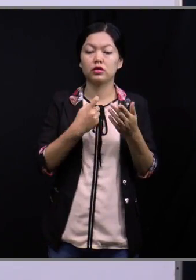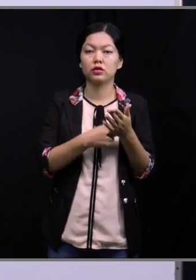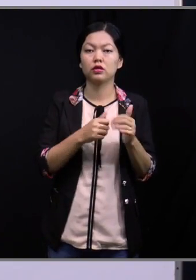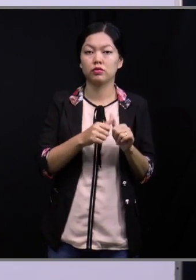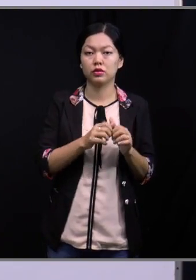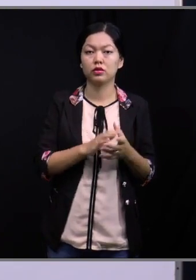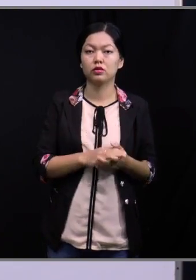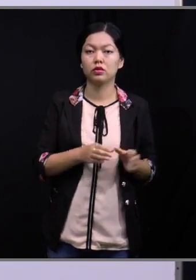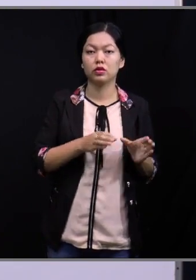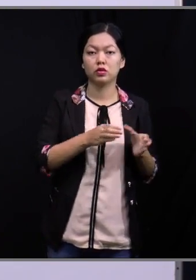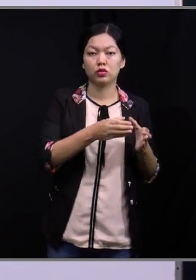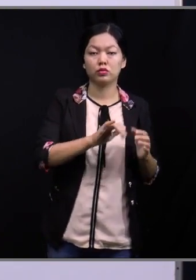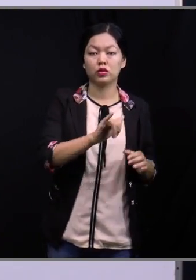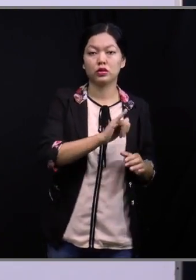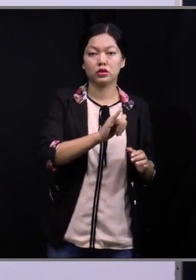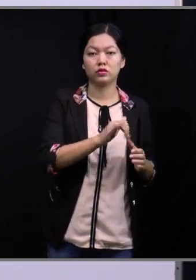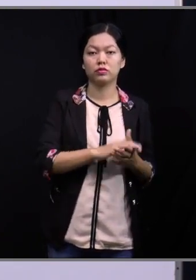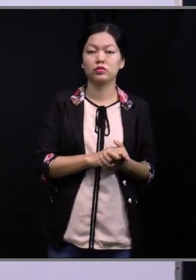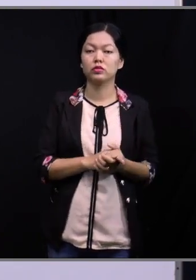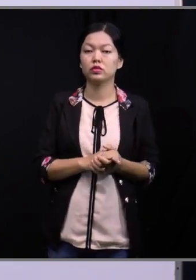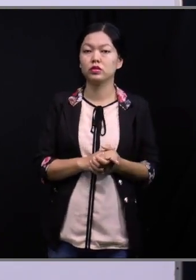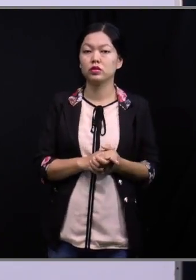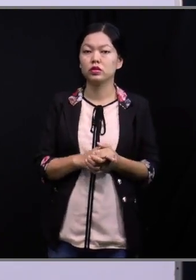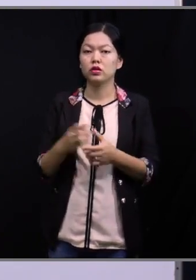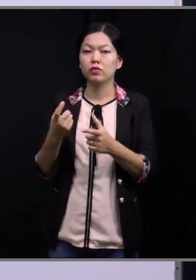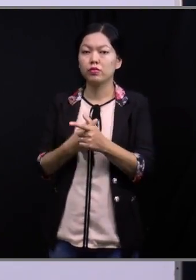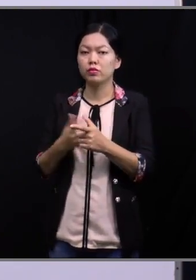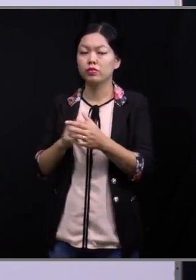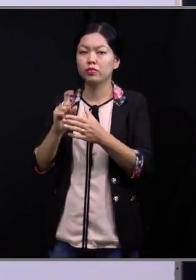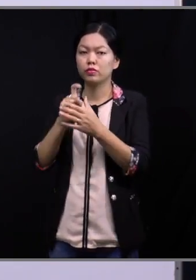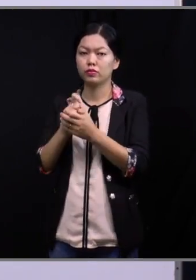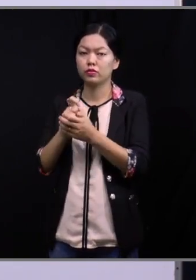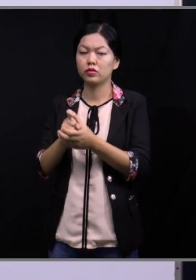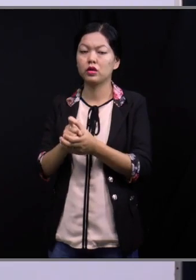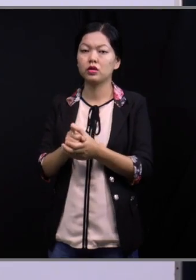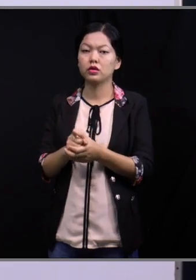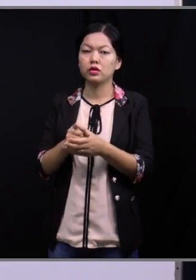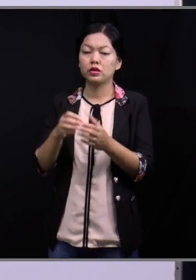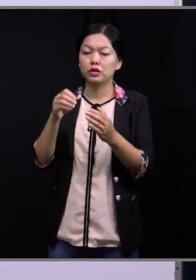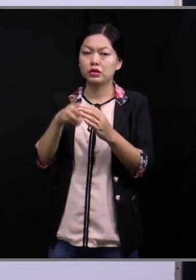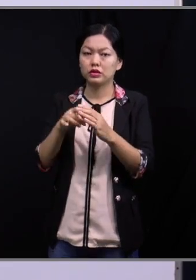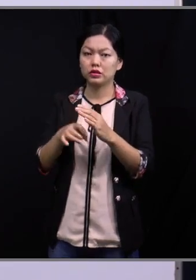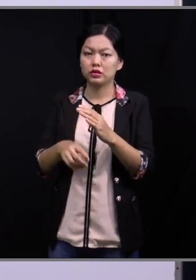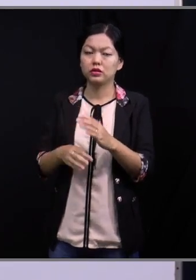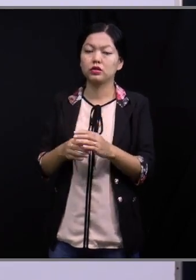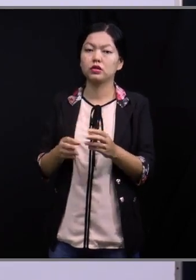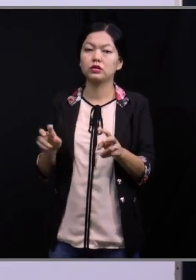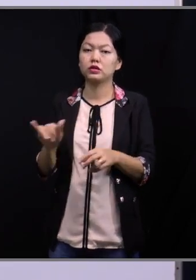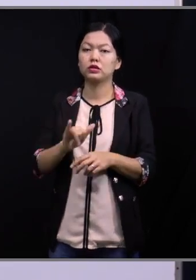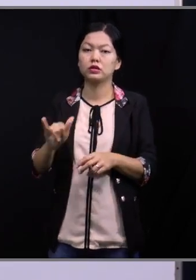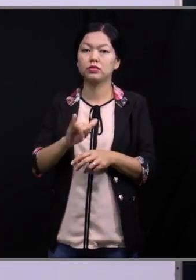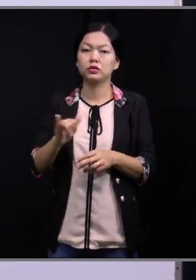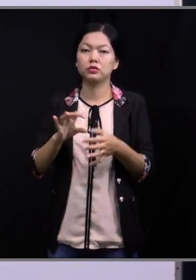and potato, they have many similar characters. As such, they have been placed under the same generic name. So also